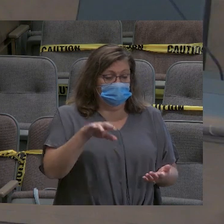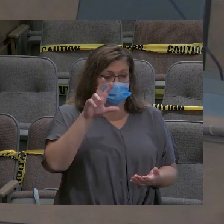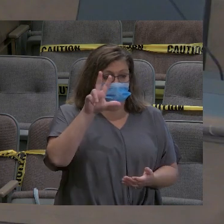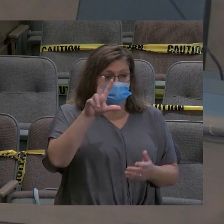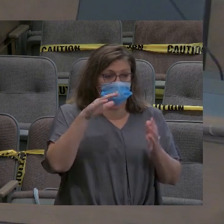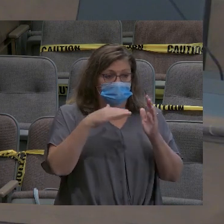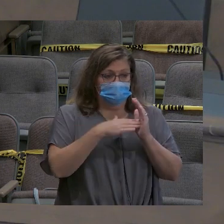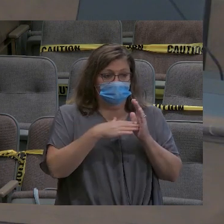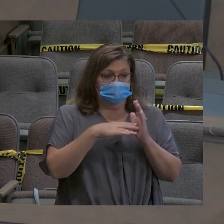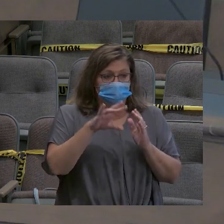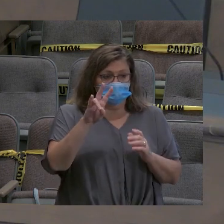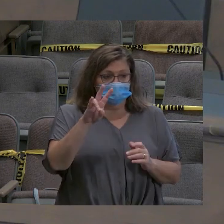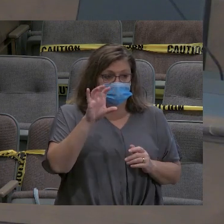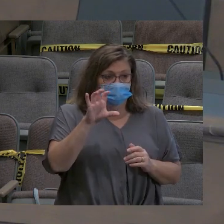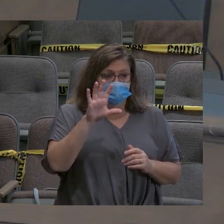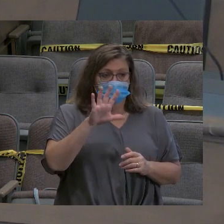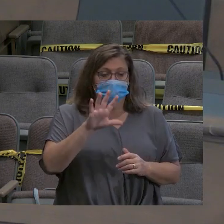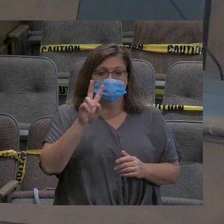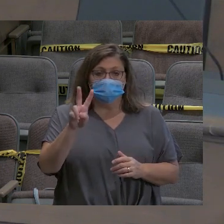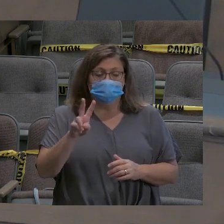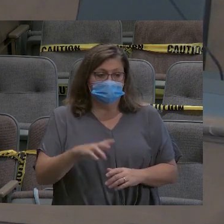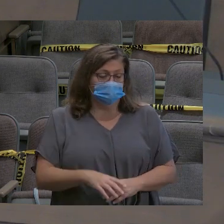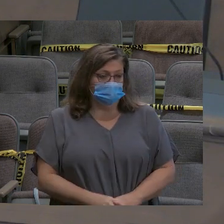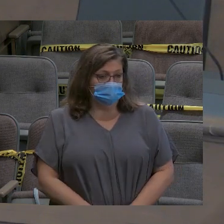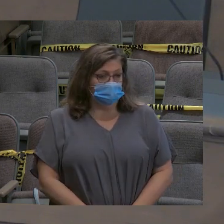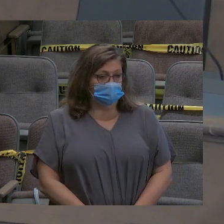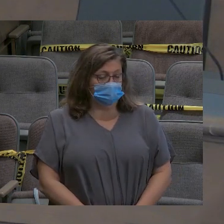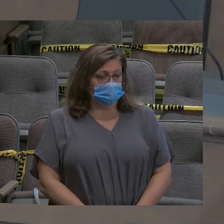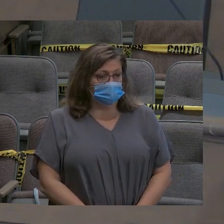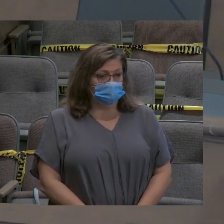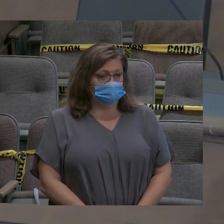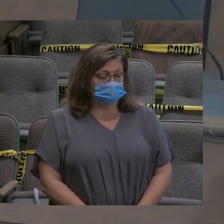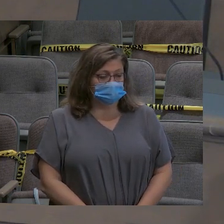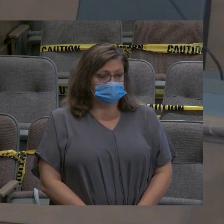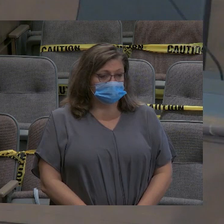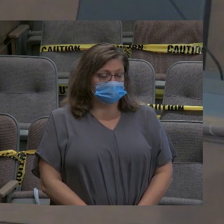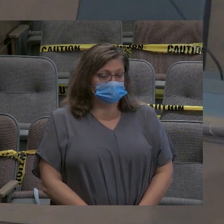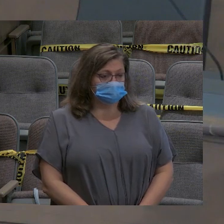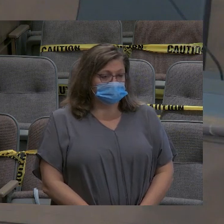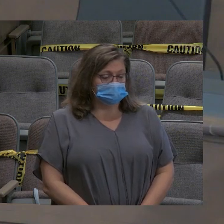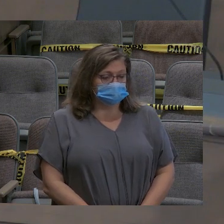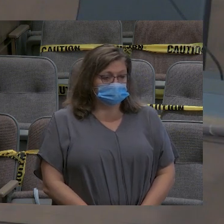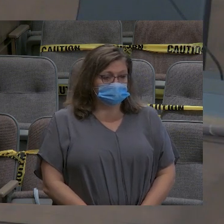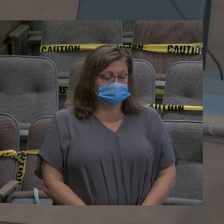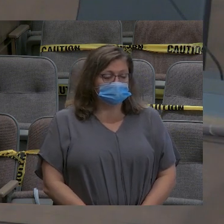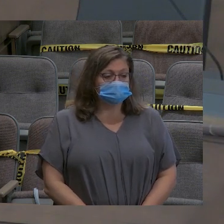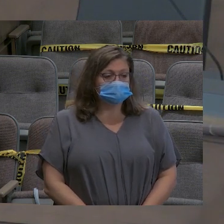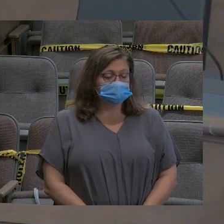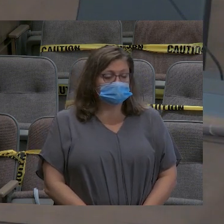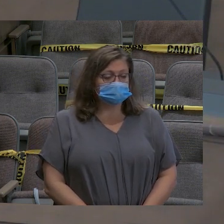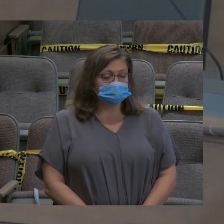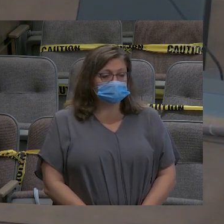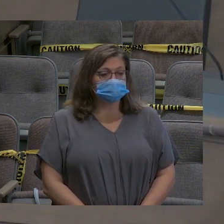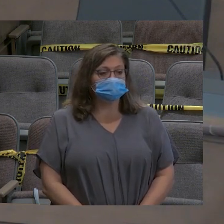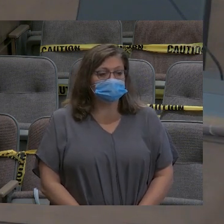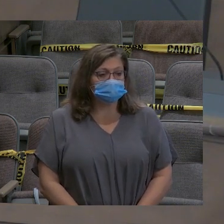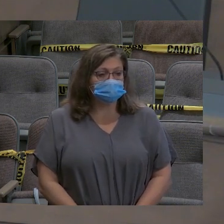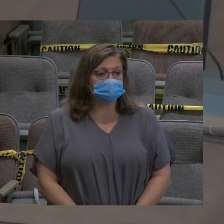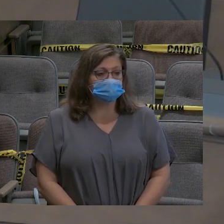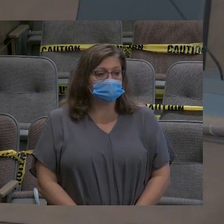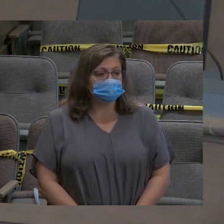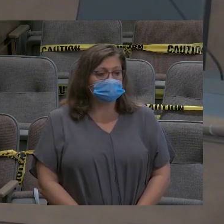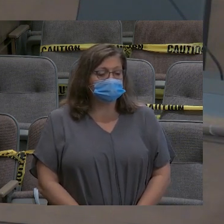3,752. I want to invite